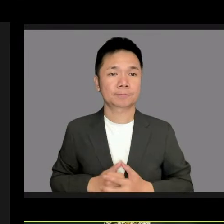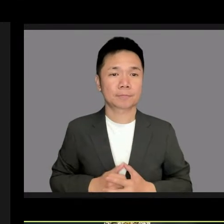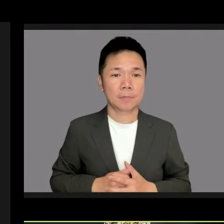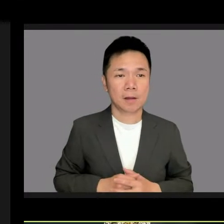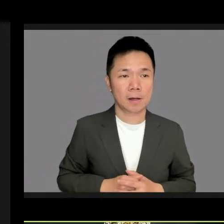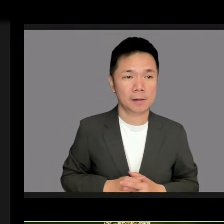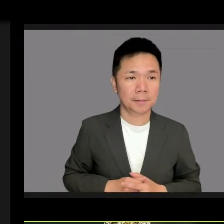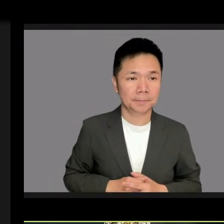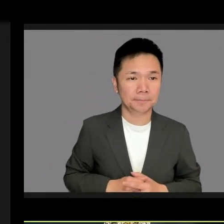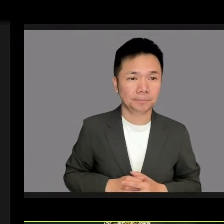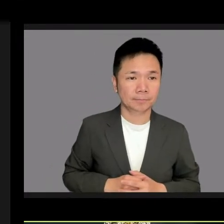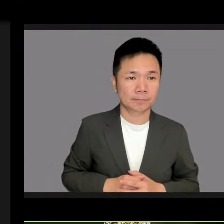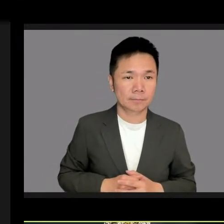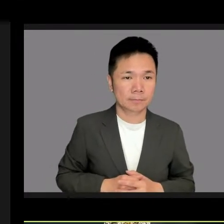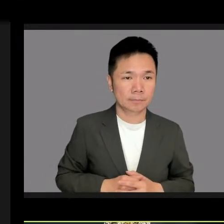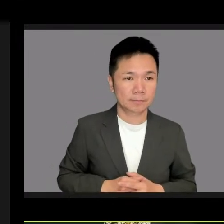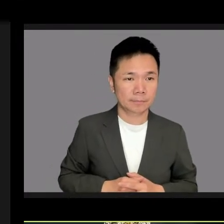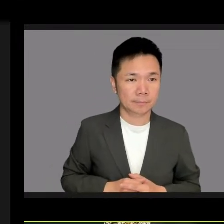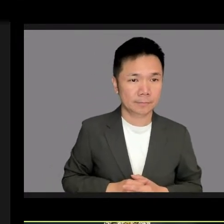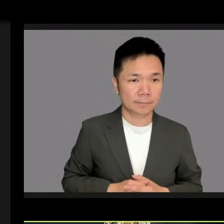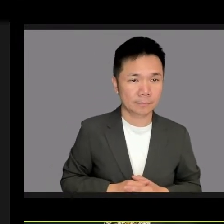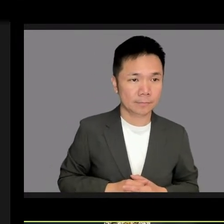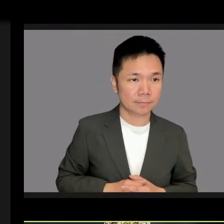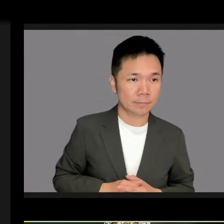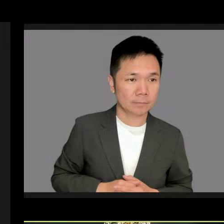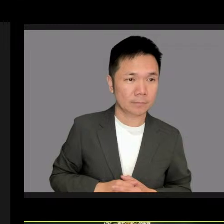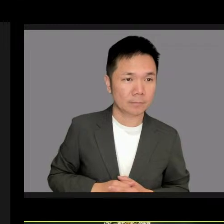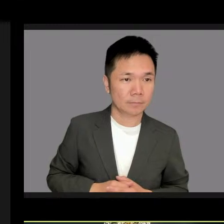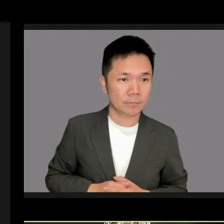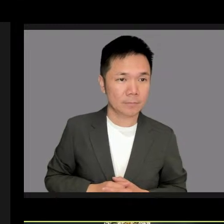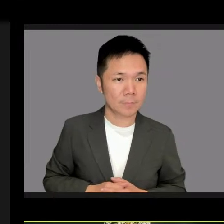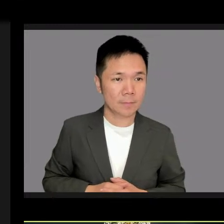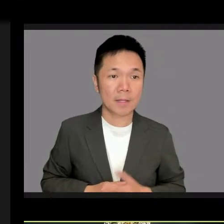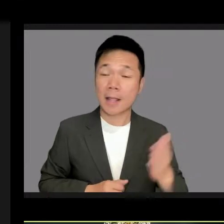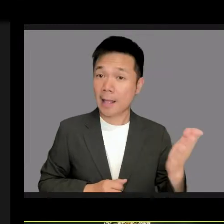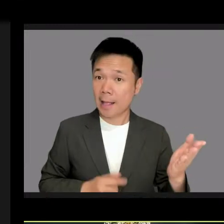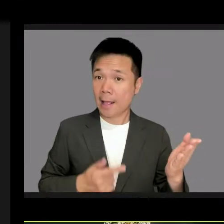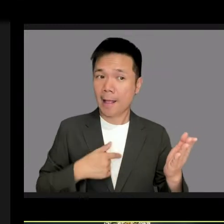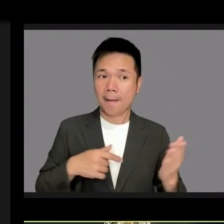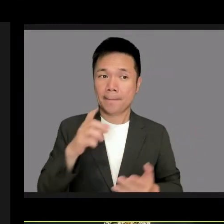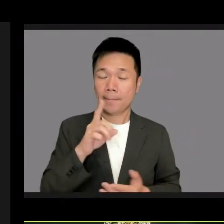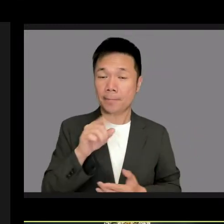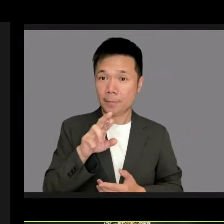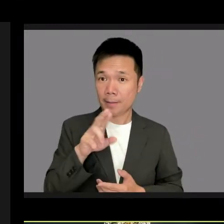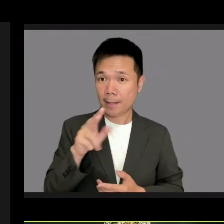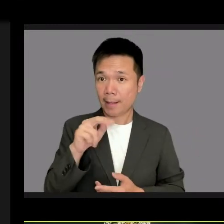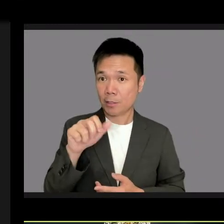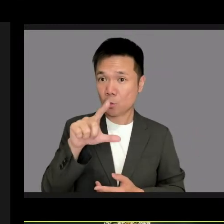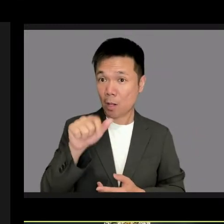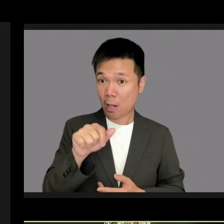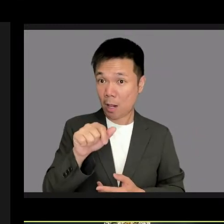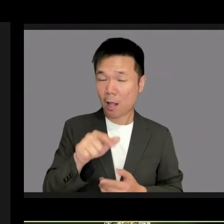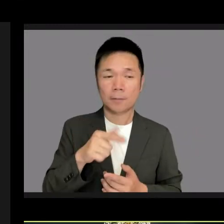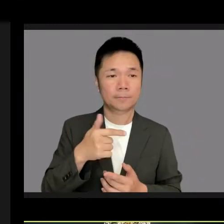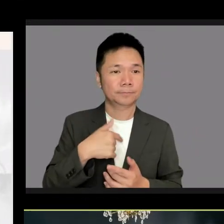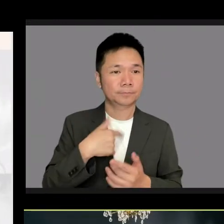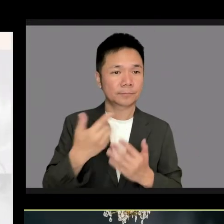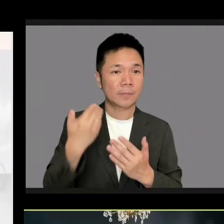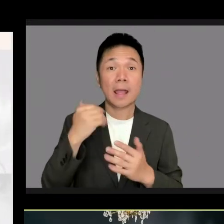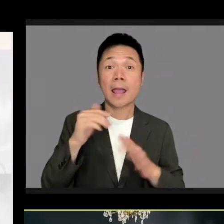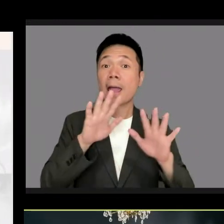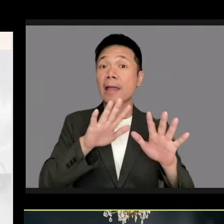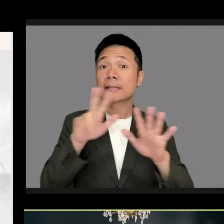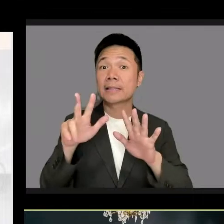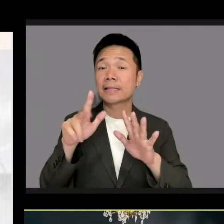So as I said, I'm Dr. Angela Young. My pronouns are they, them. I came to the accessibility industry with an 18-year background